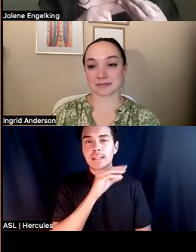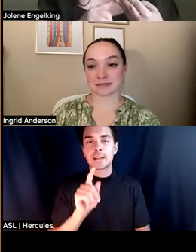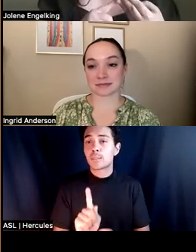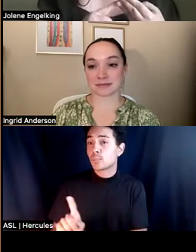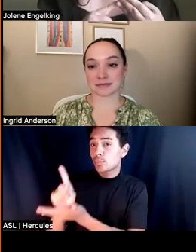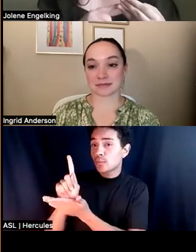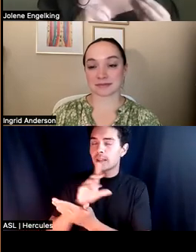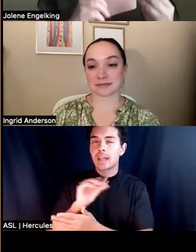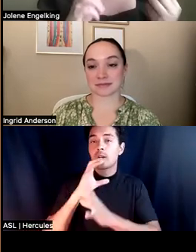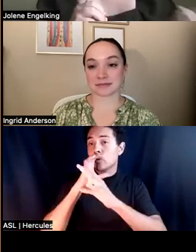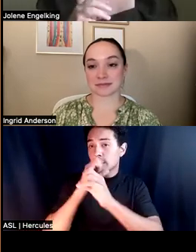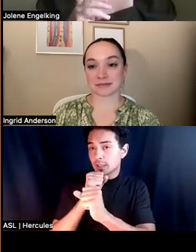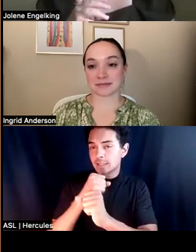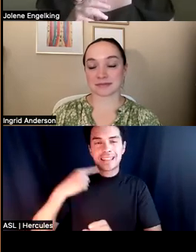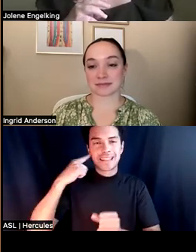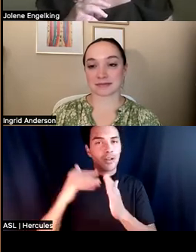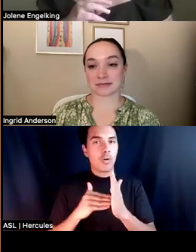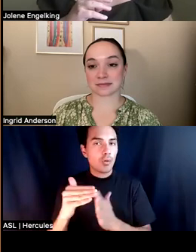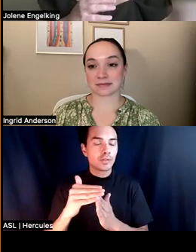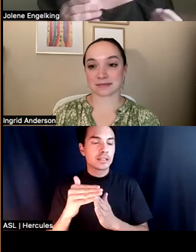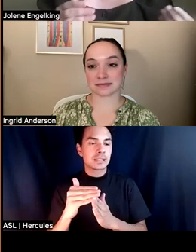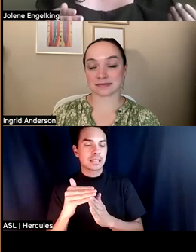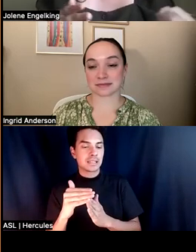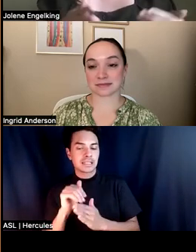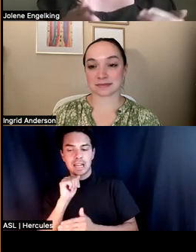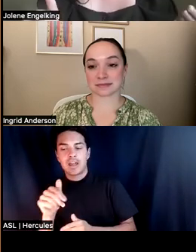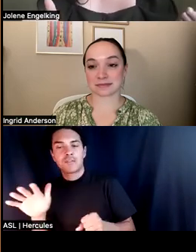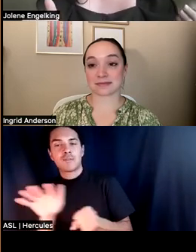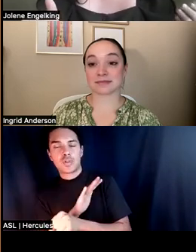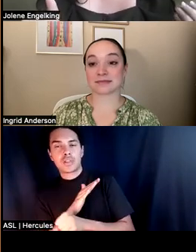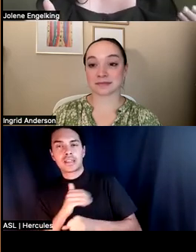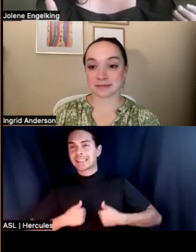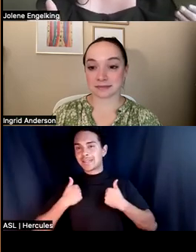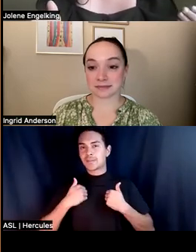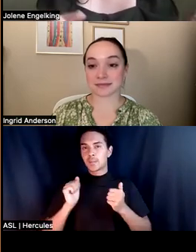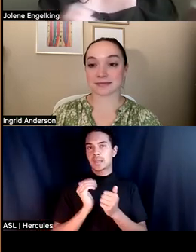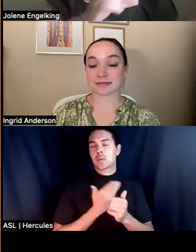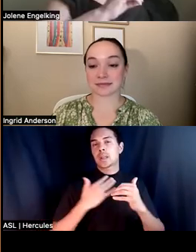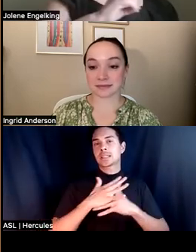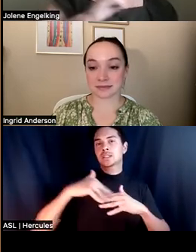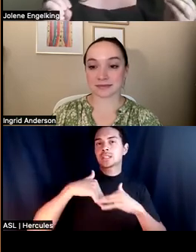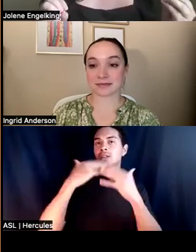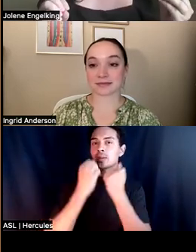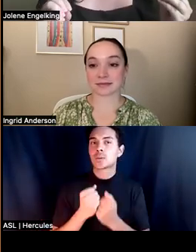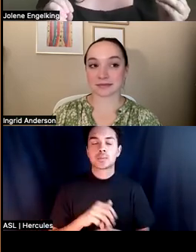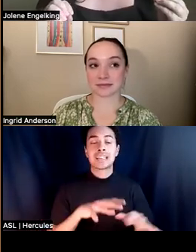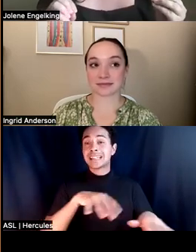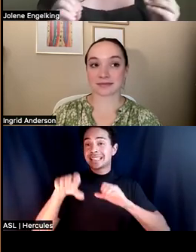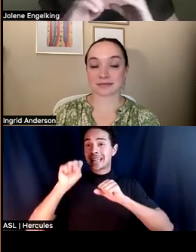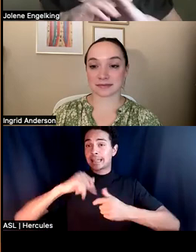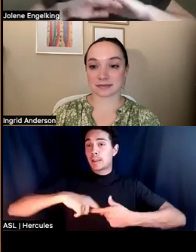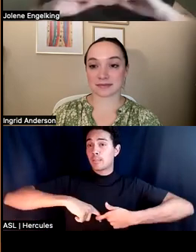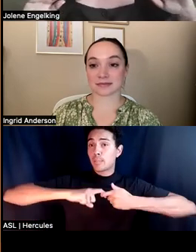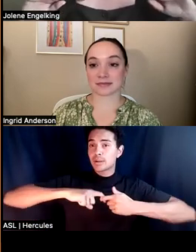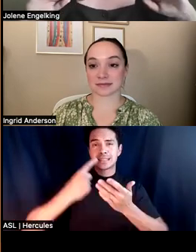and confidentiality, I think often are not fully lived out with our Indigenous values. And so taking that pause, and sometimes